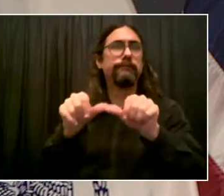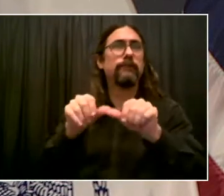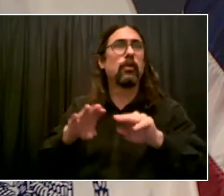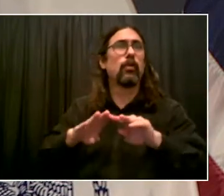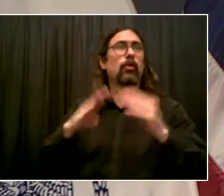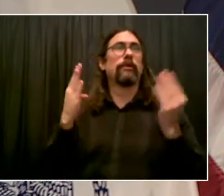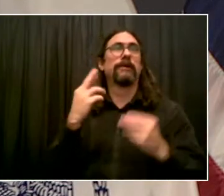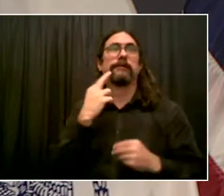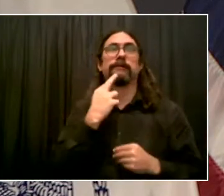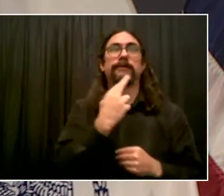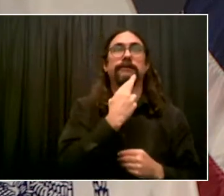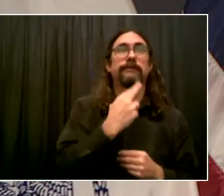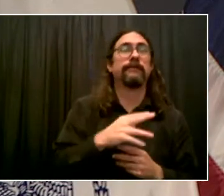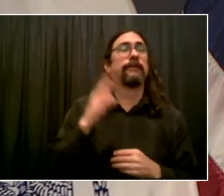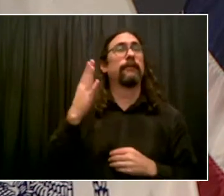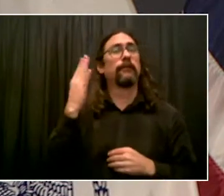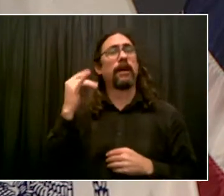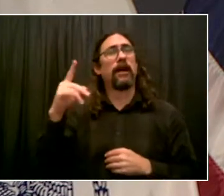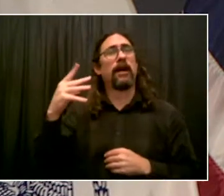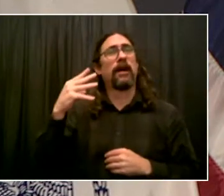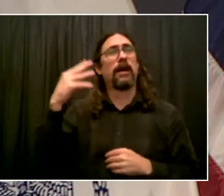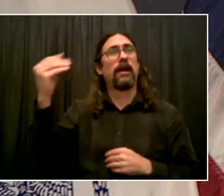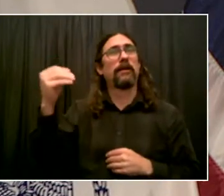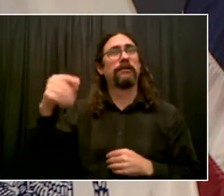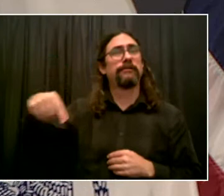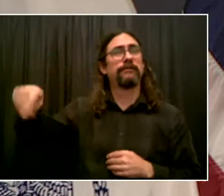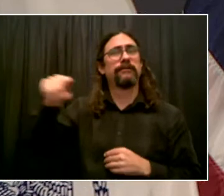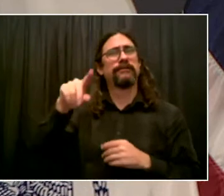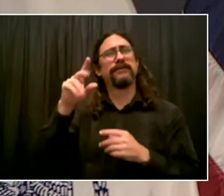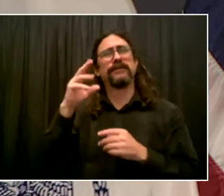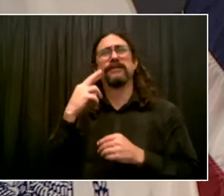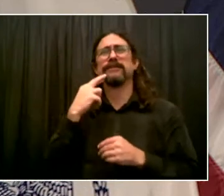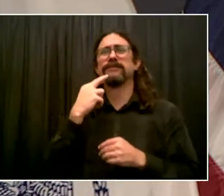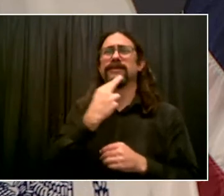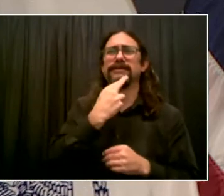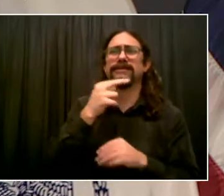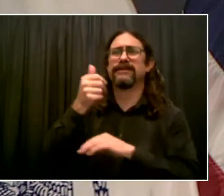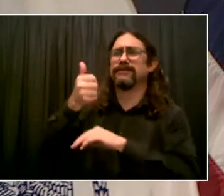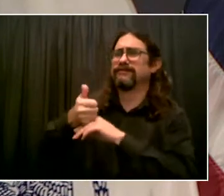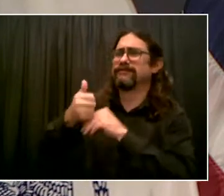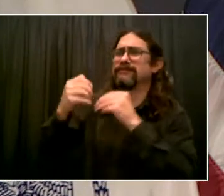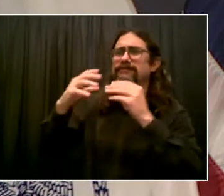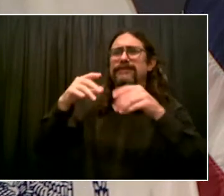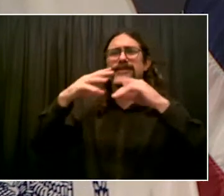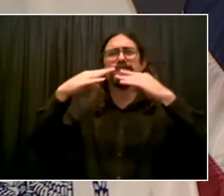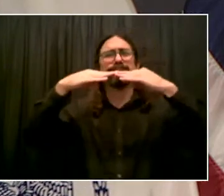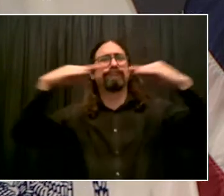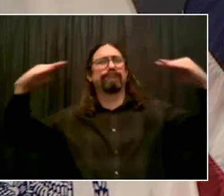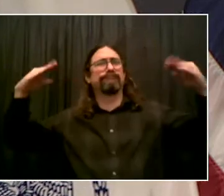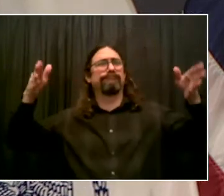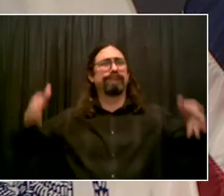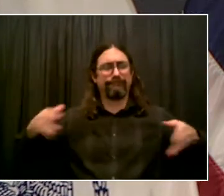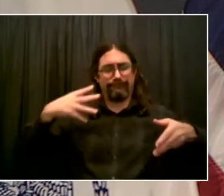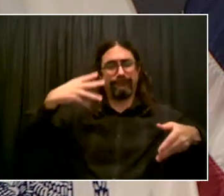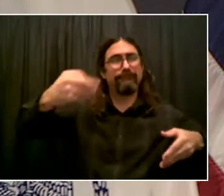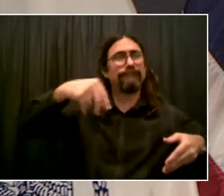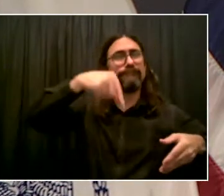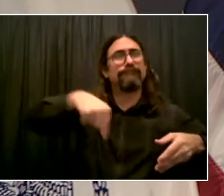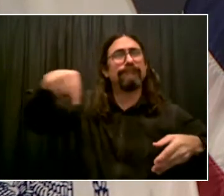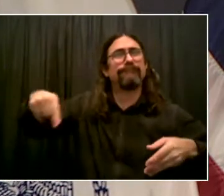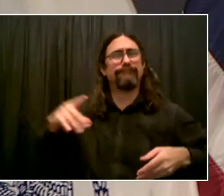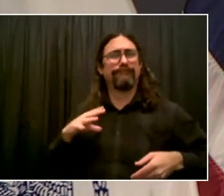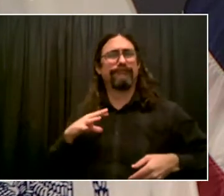structures take up precious parking and narrow sidewalk space that pedestrians need to walk and push strollers. So